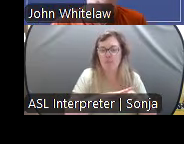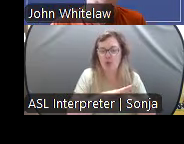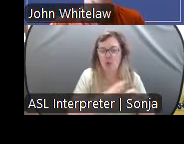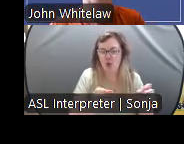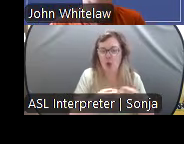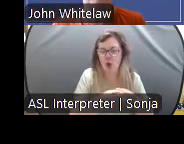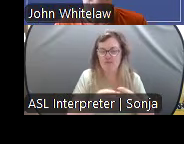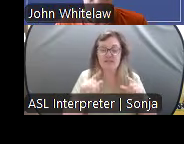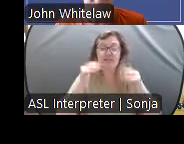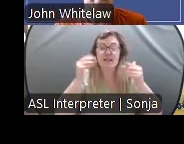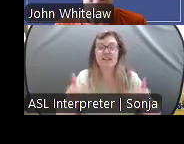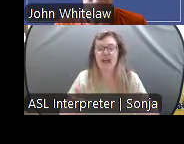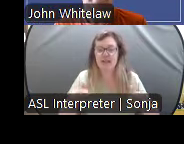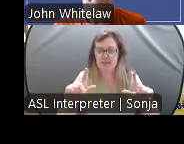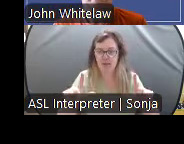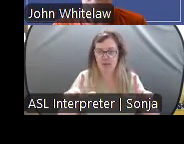next slide, please.